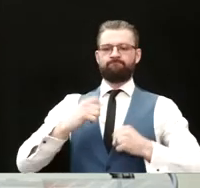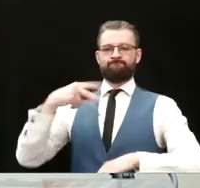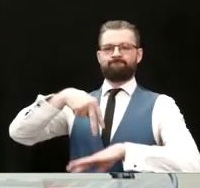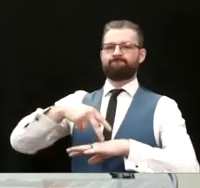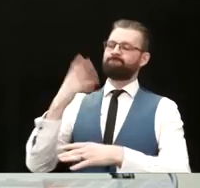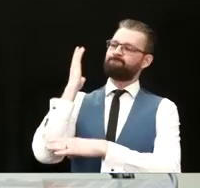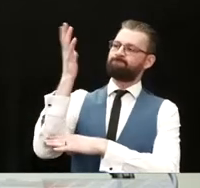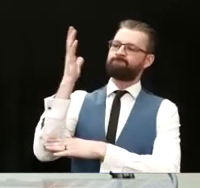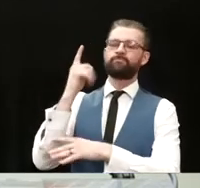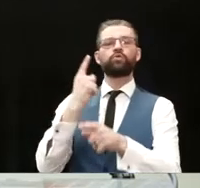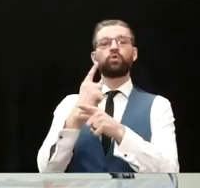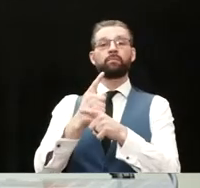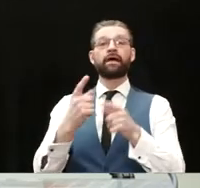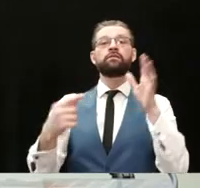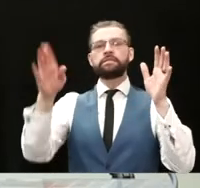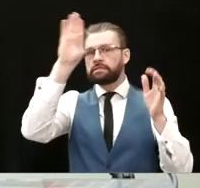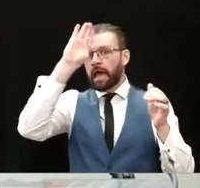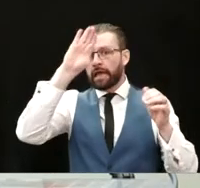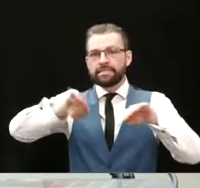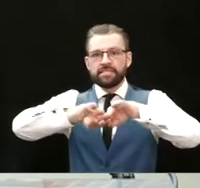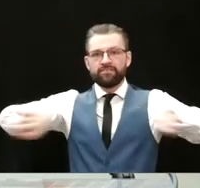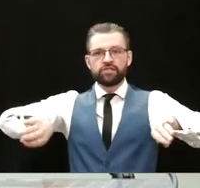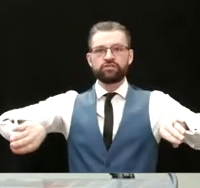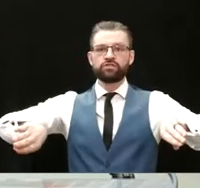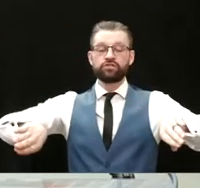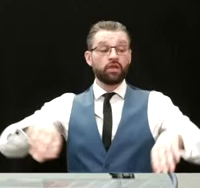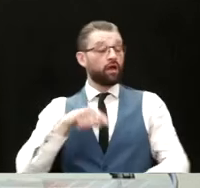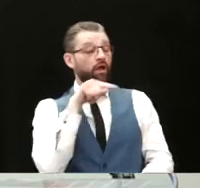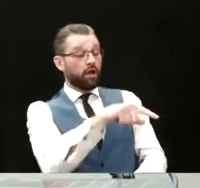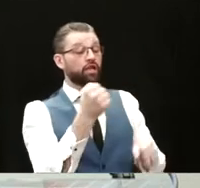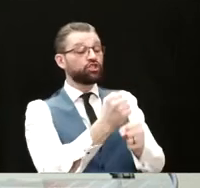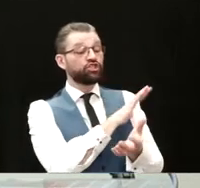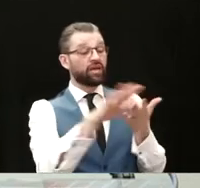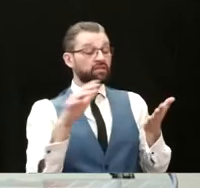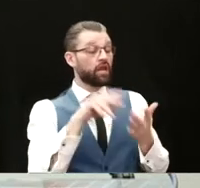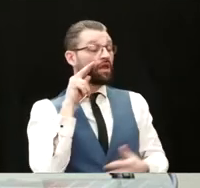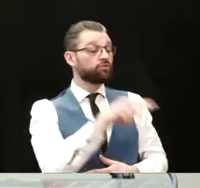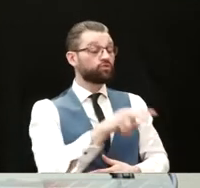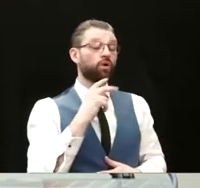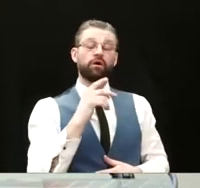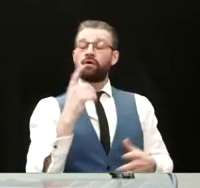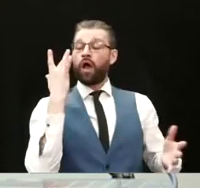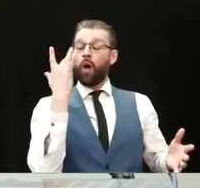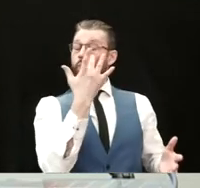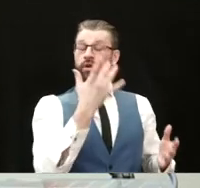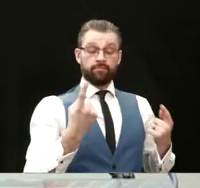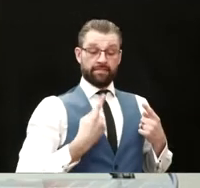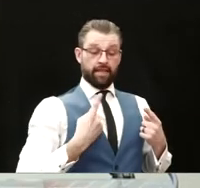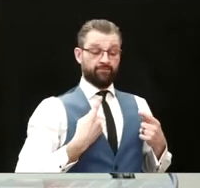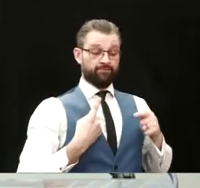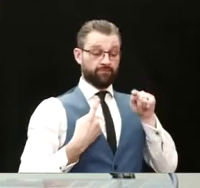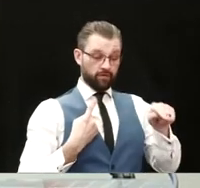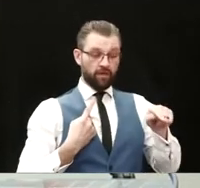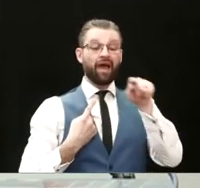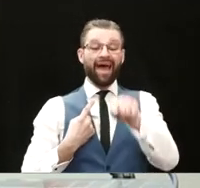of division. I saw the worst of humanity during the genocide, but I also saw a moment